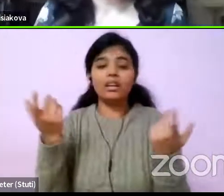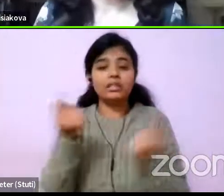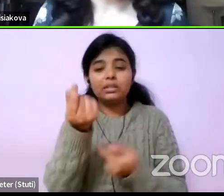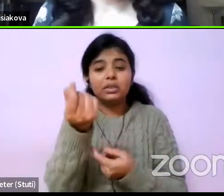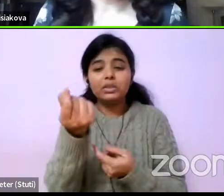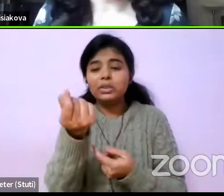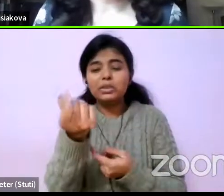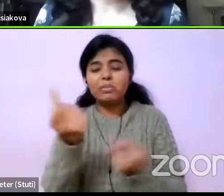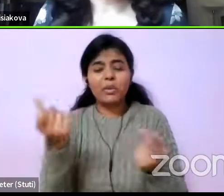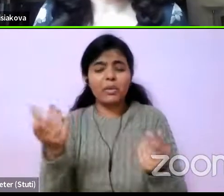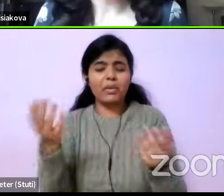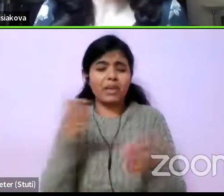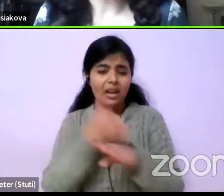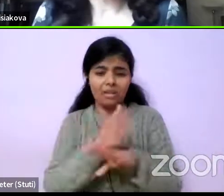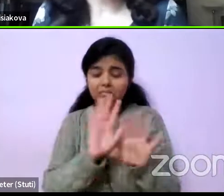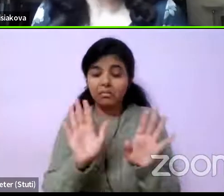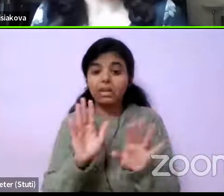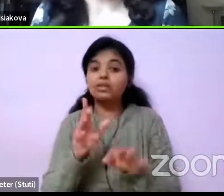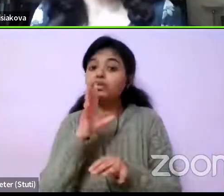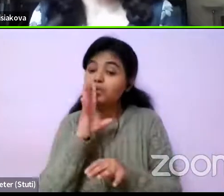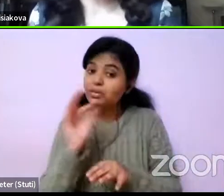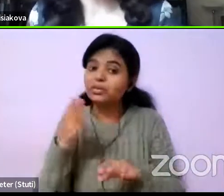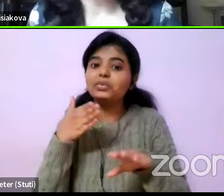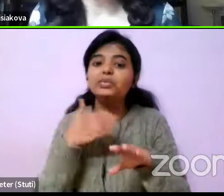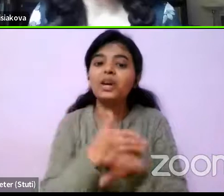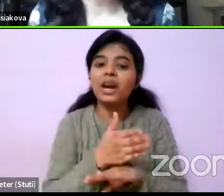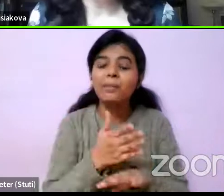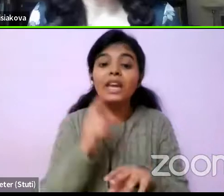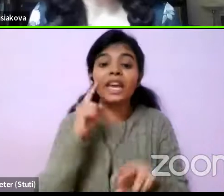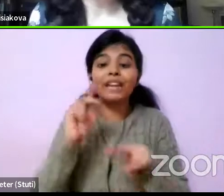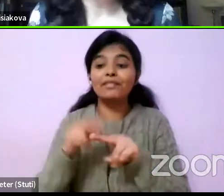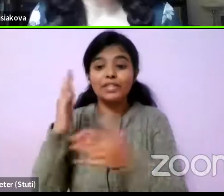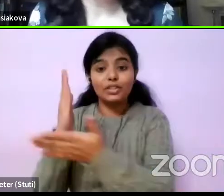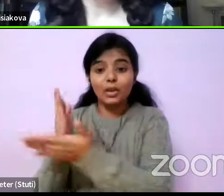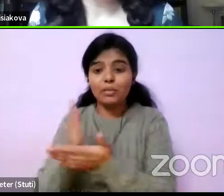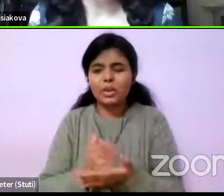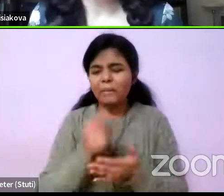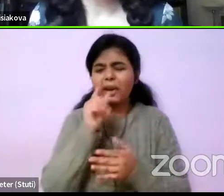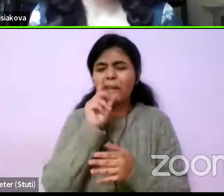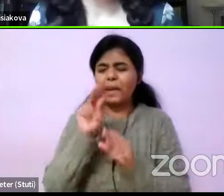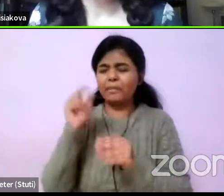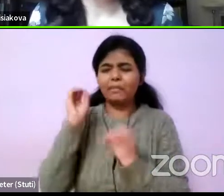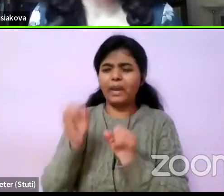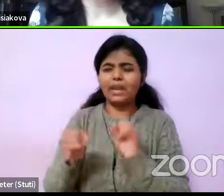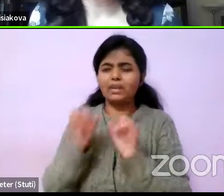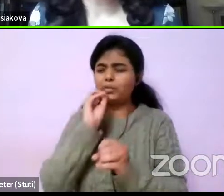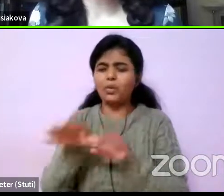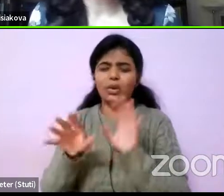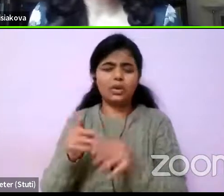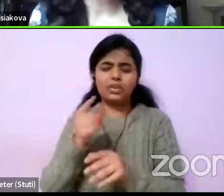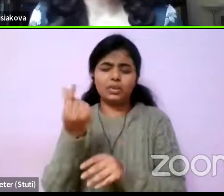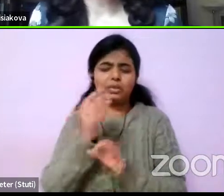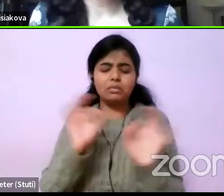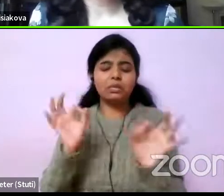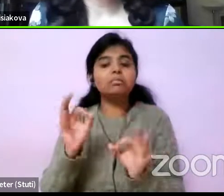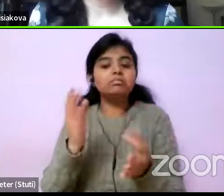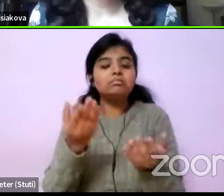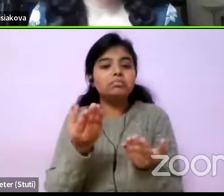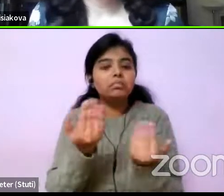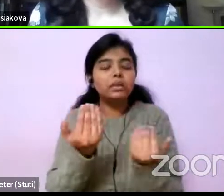much of political correctness, but it makes a change. I firmly believe that, yes, these make a huge difference.